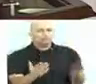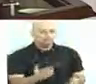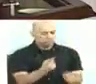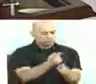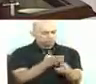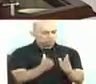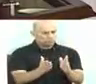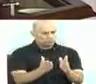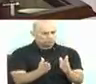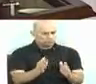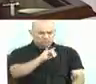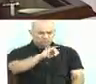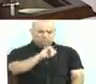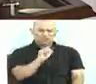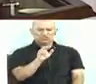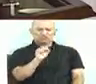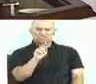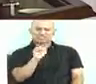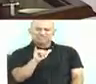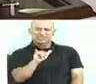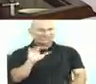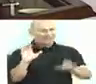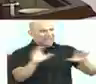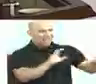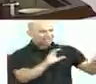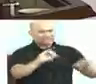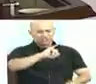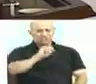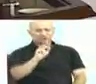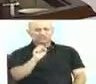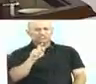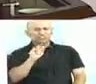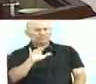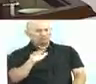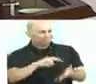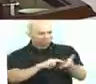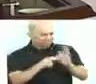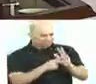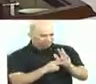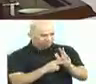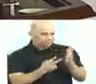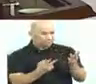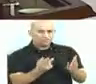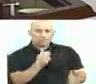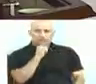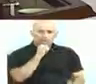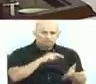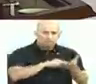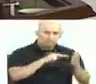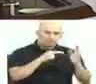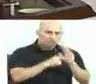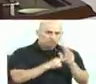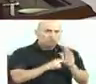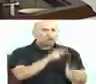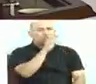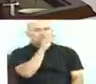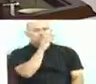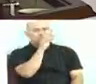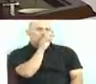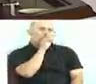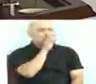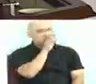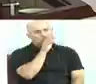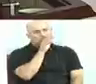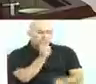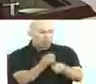Justly, let's take the first one, to act justly. Like I said, it does not mean talking about